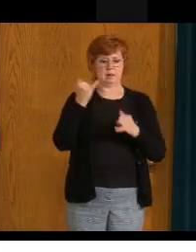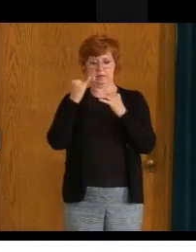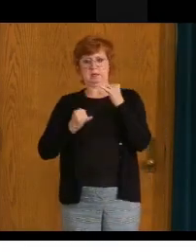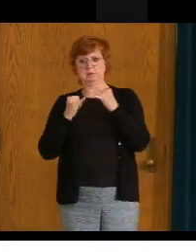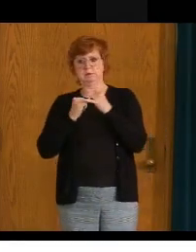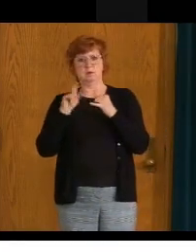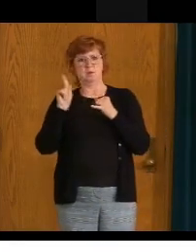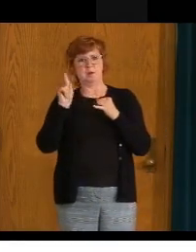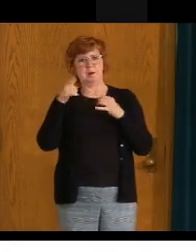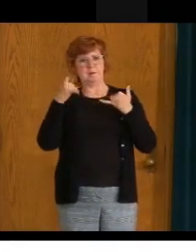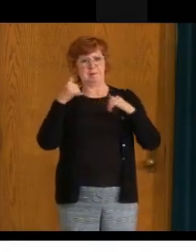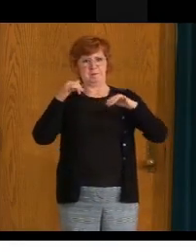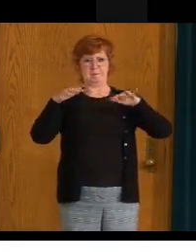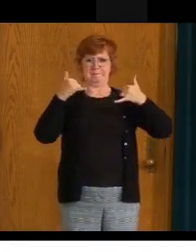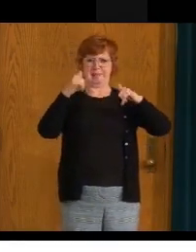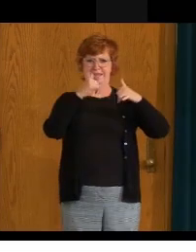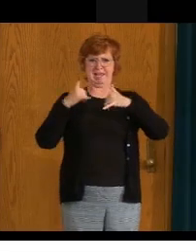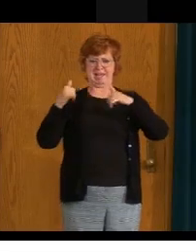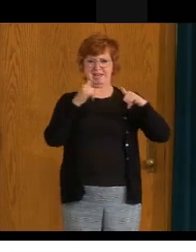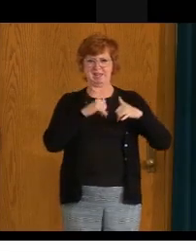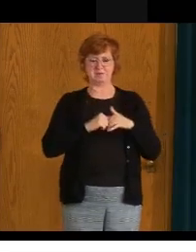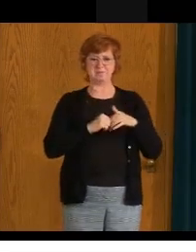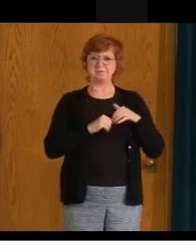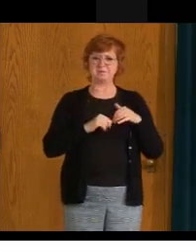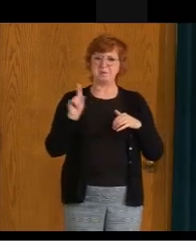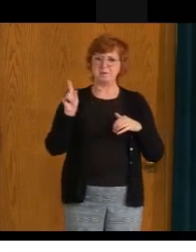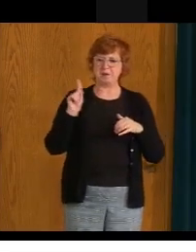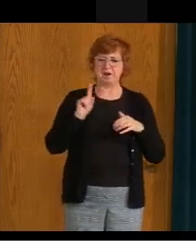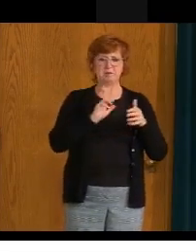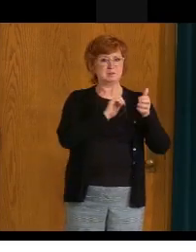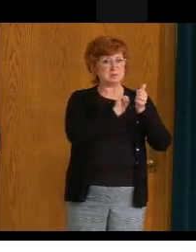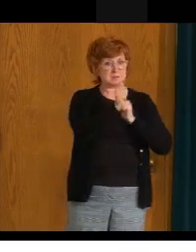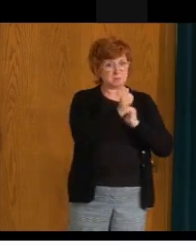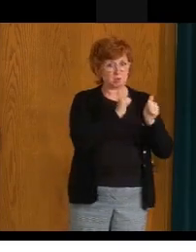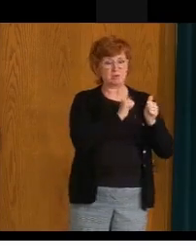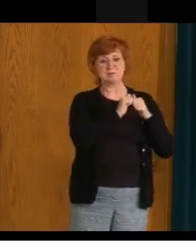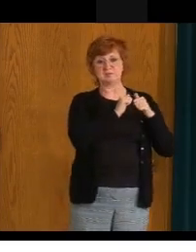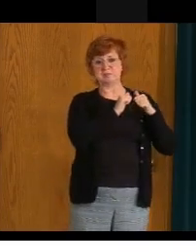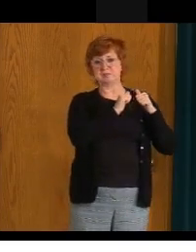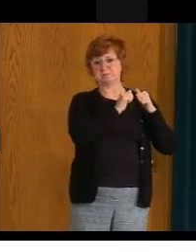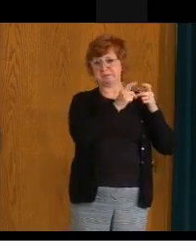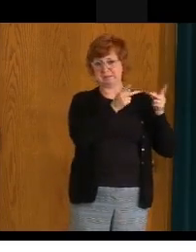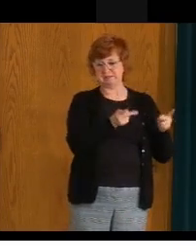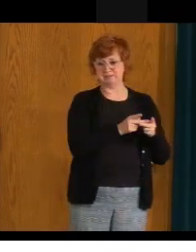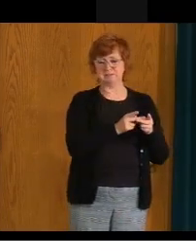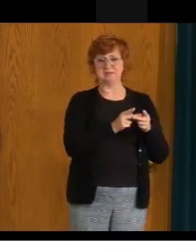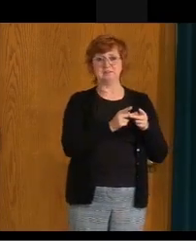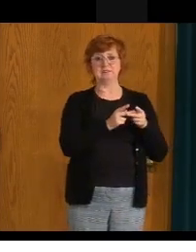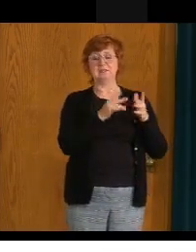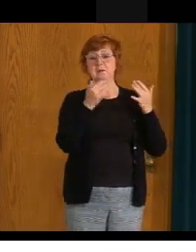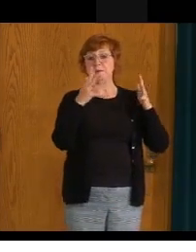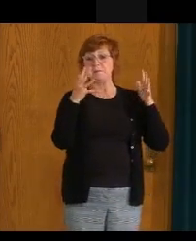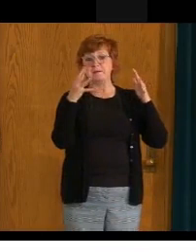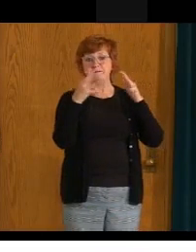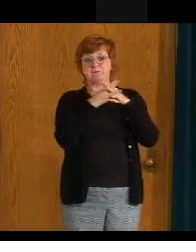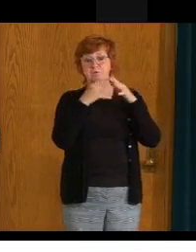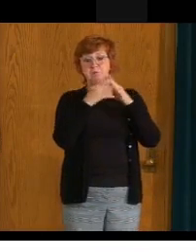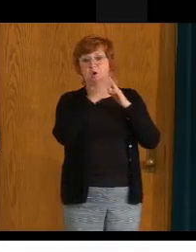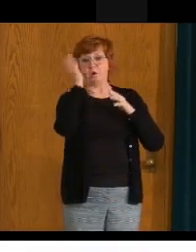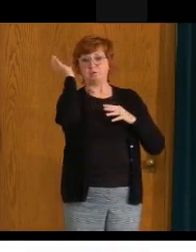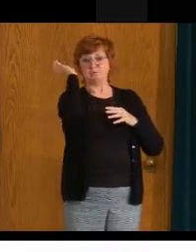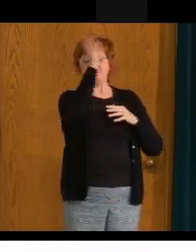play, you'll see pop-ups begin to appear on various sports fields across the province, targeting flag football leagues,